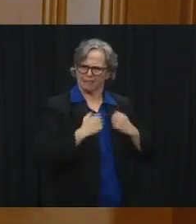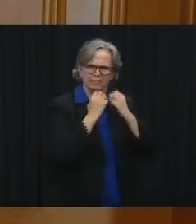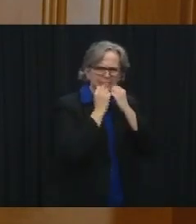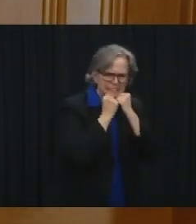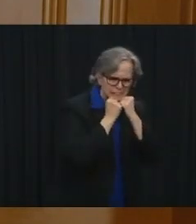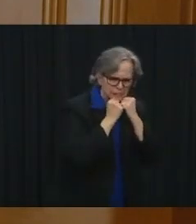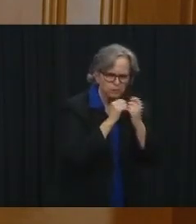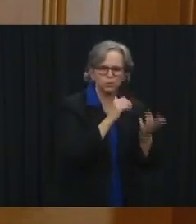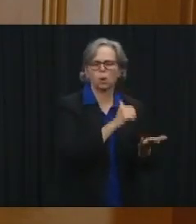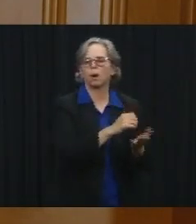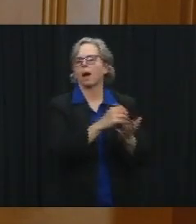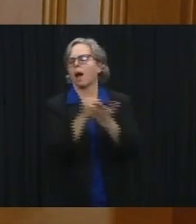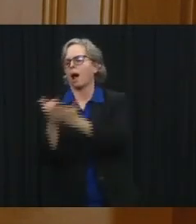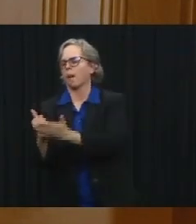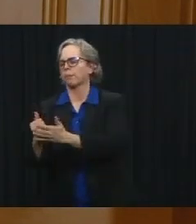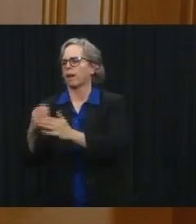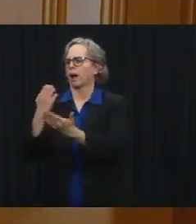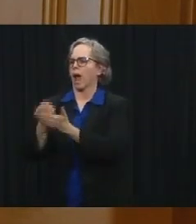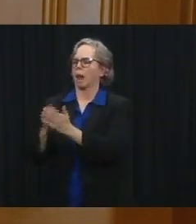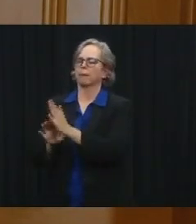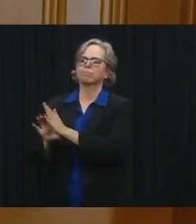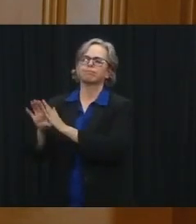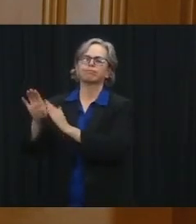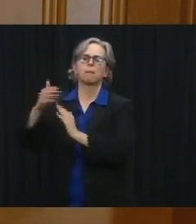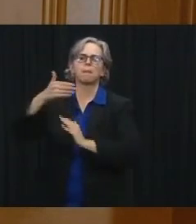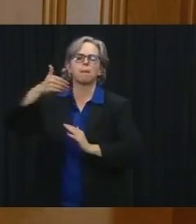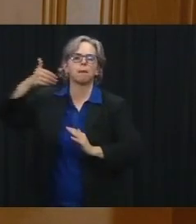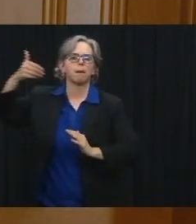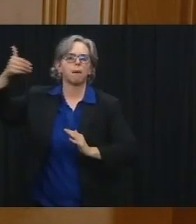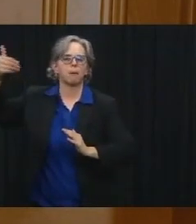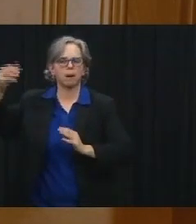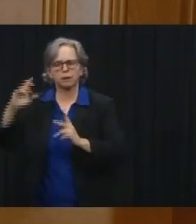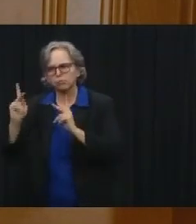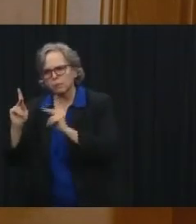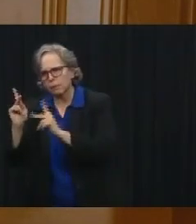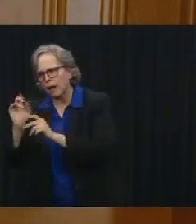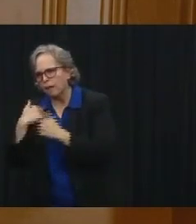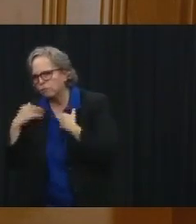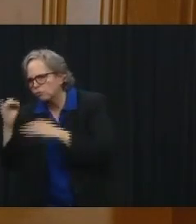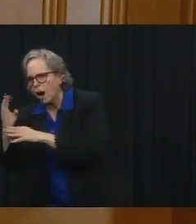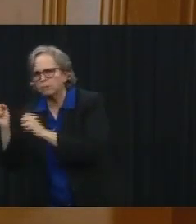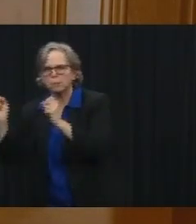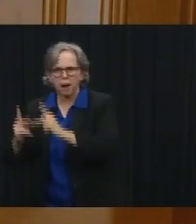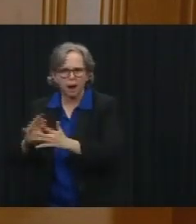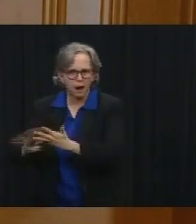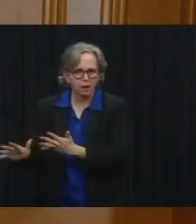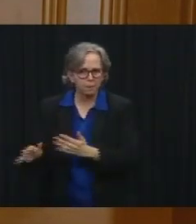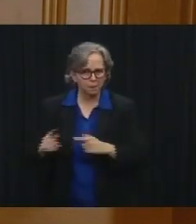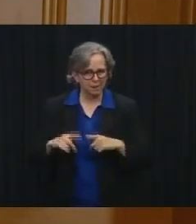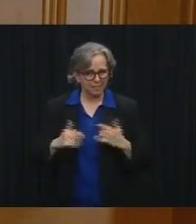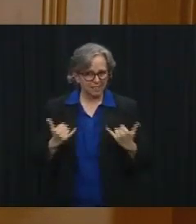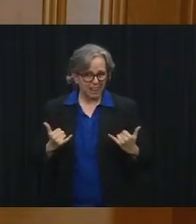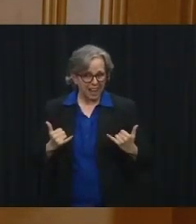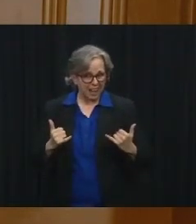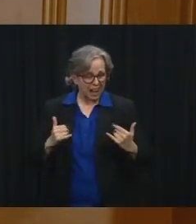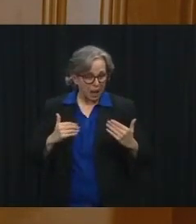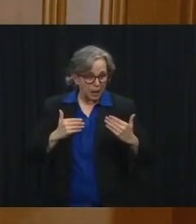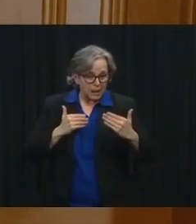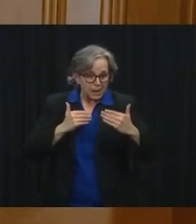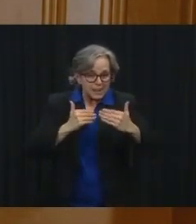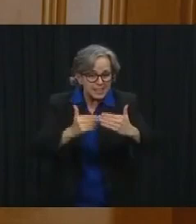I'm anxious for that day. That day is not yet here. Let me now